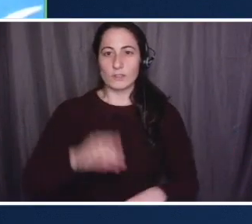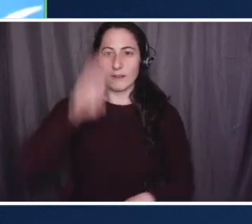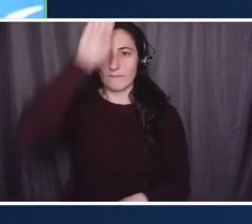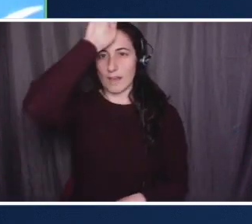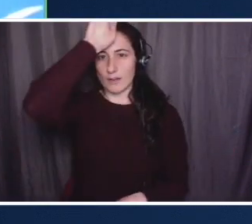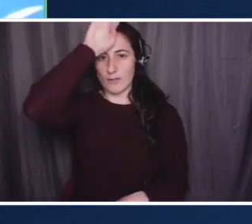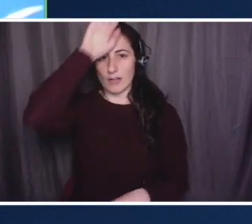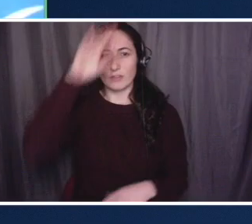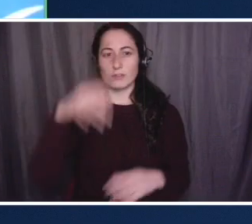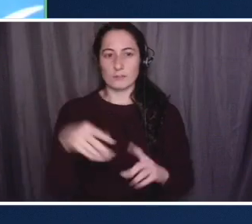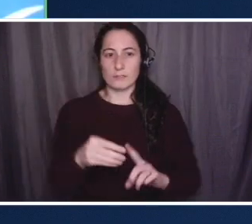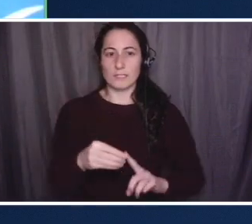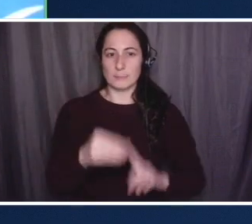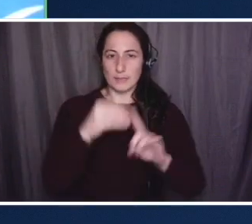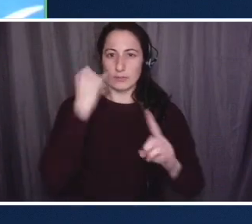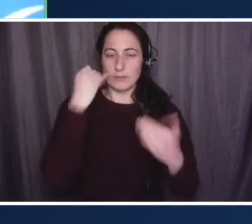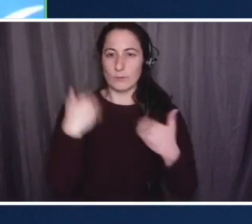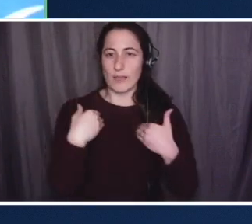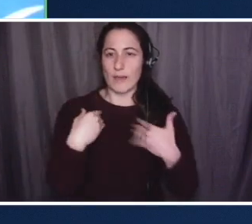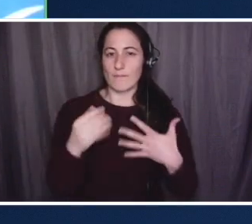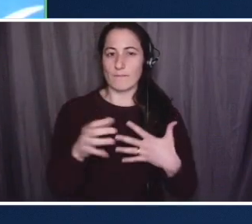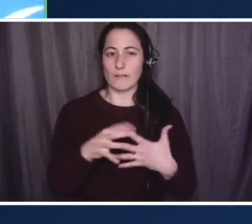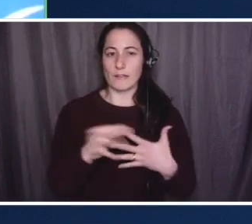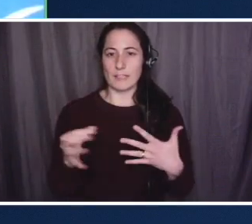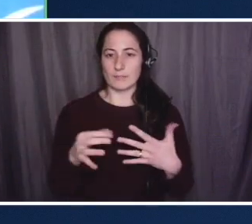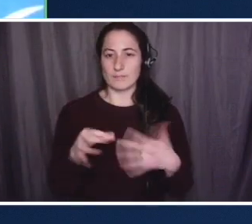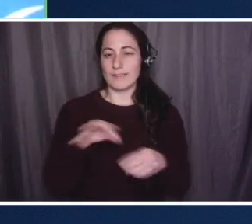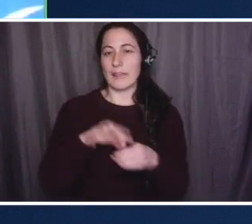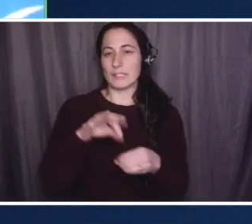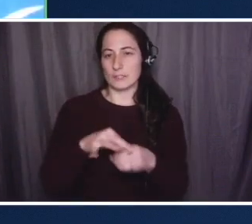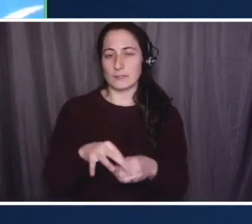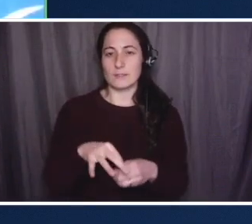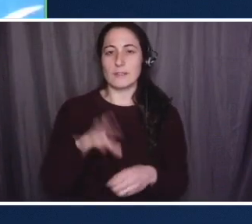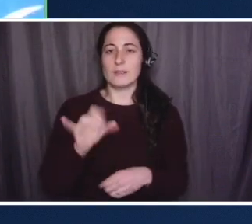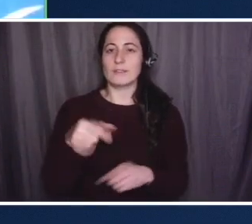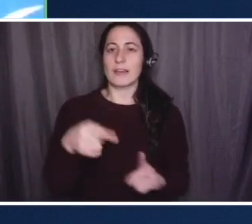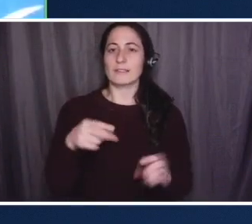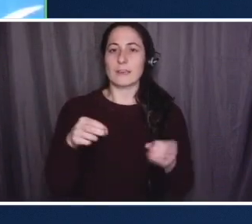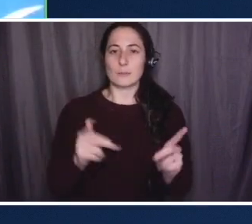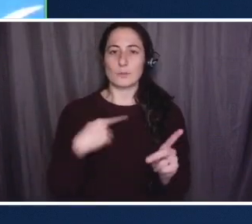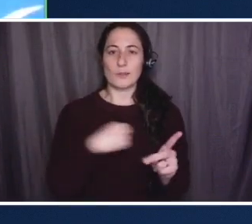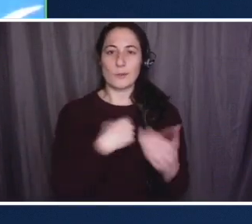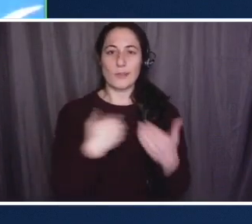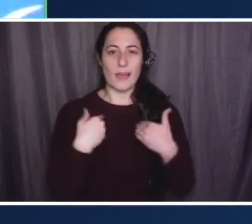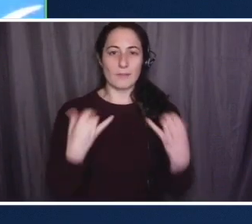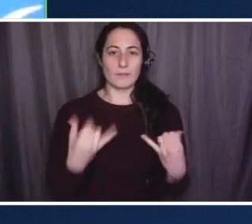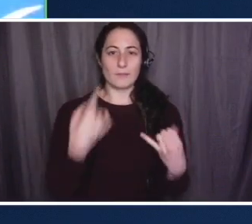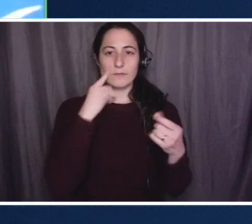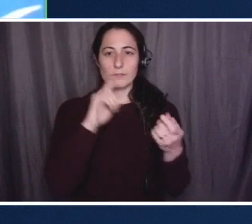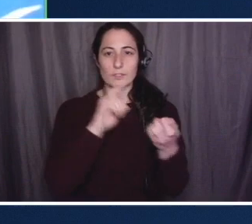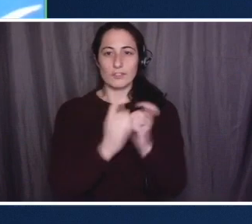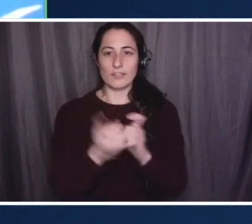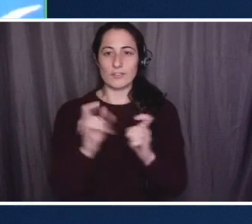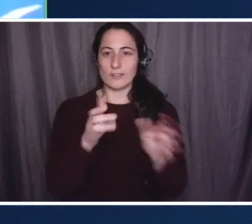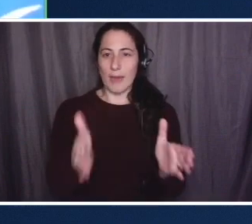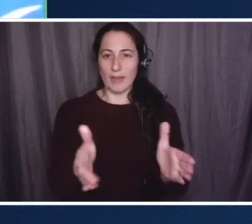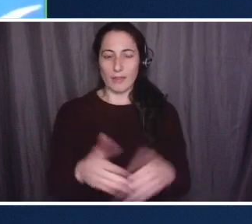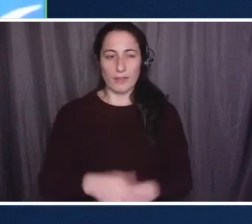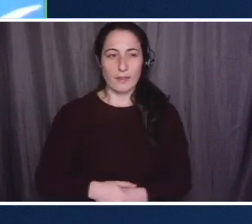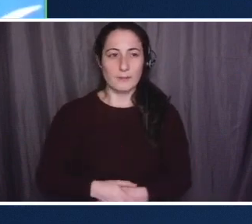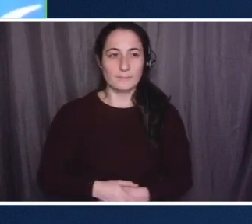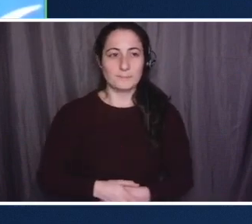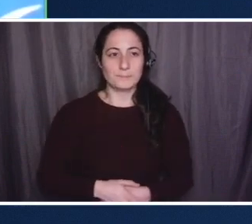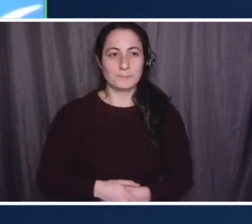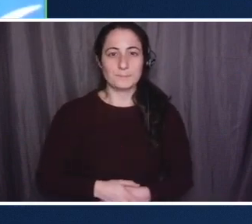when there are elections, because that's the opportunity that we have to change a path. So I think one thing